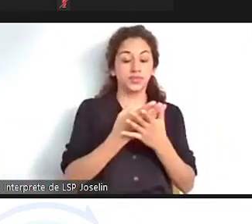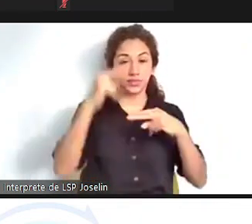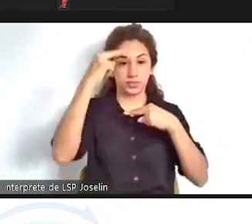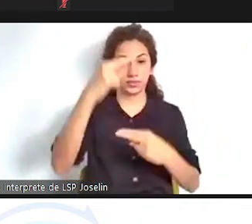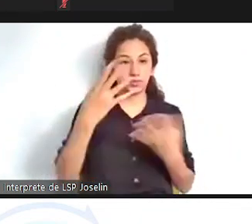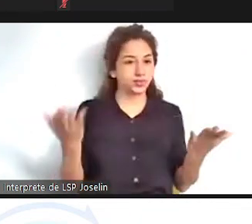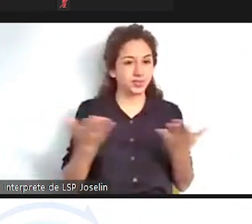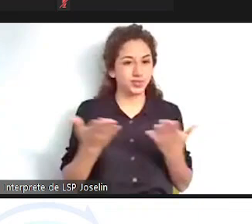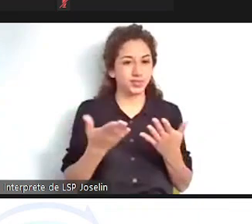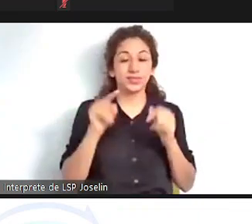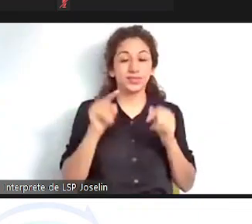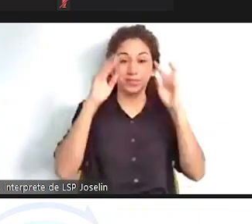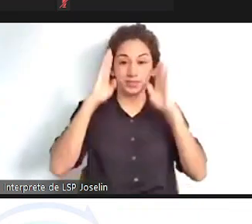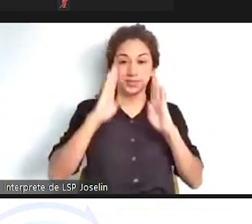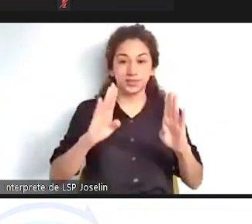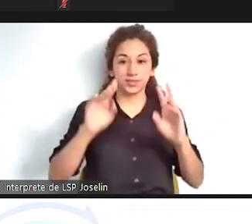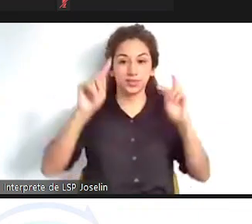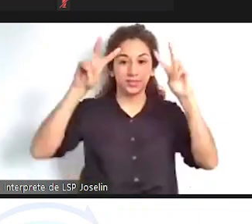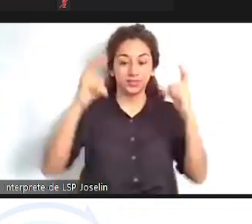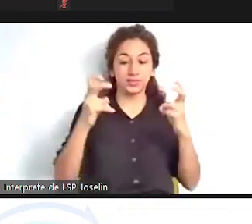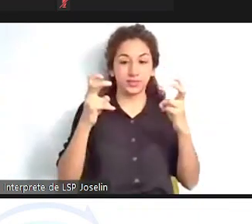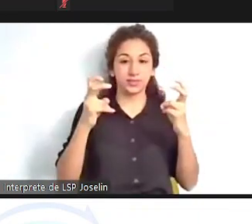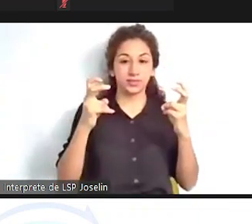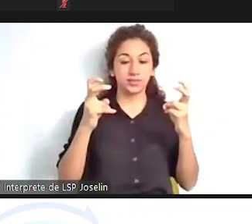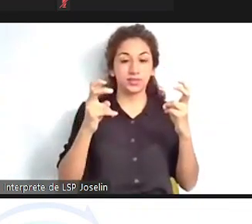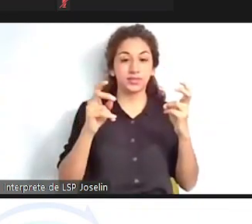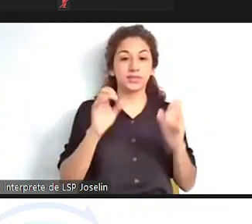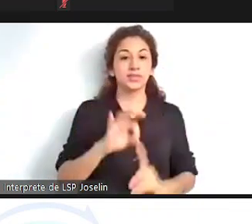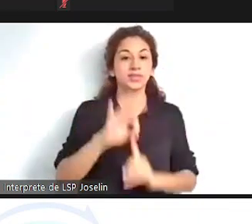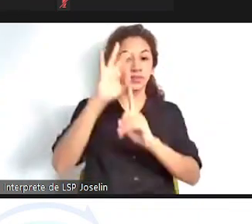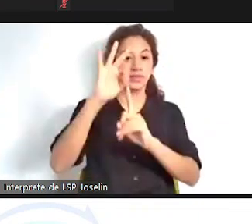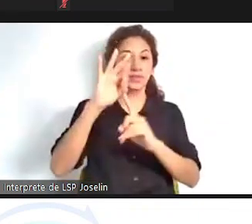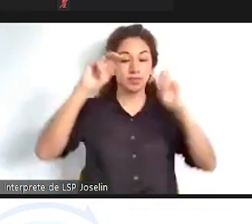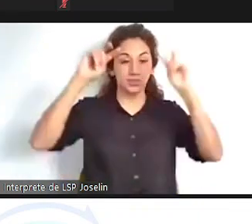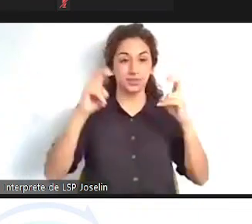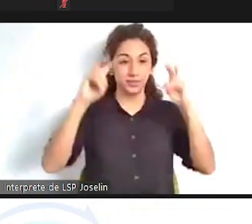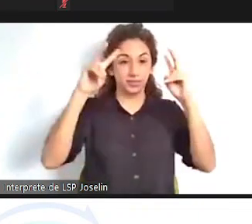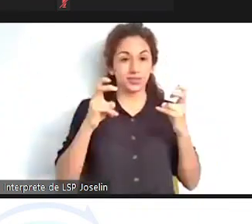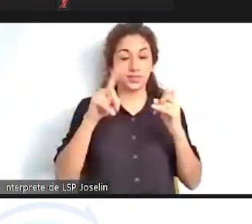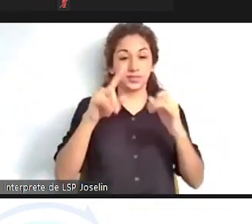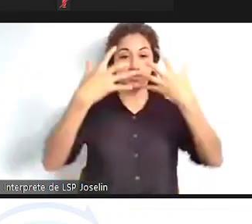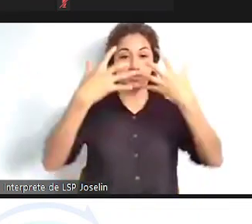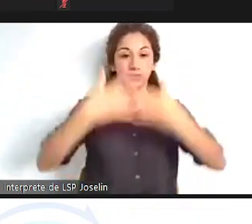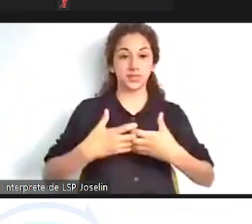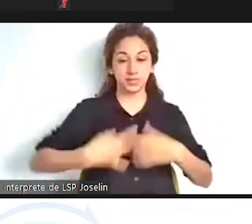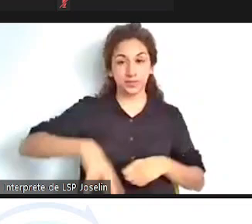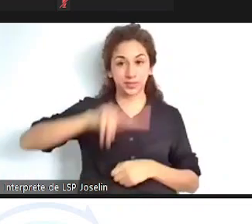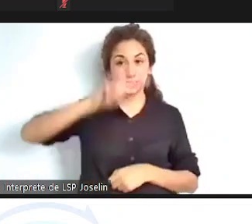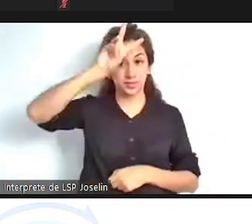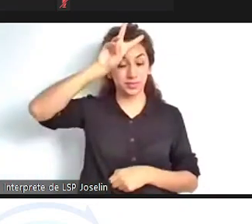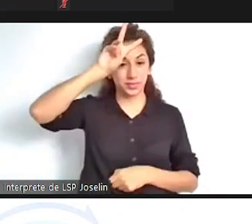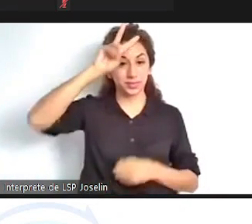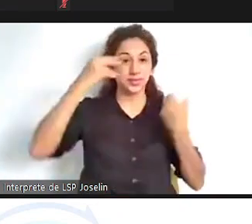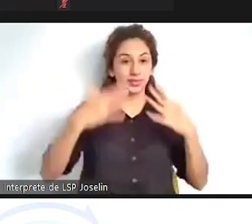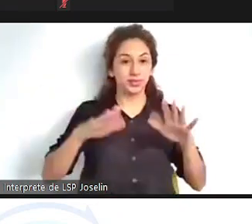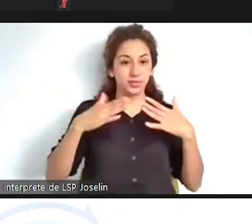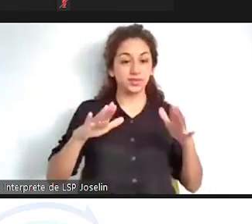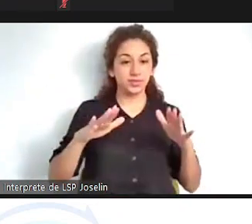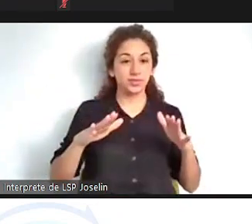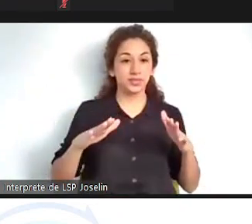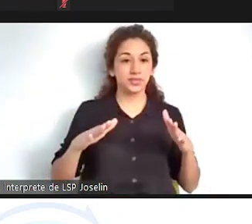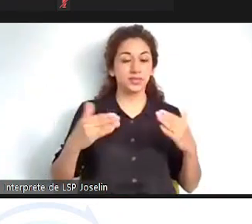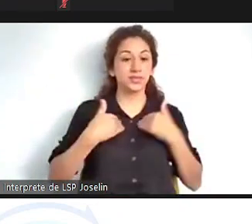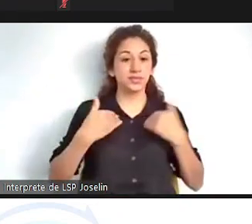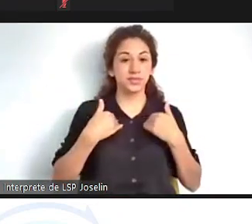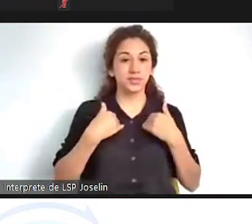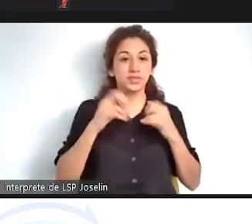the good news is that based on the issues that were posed in the the national action plan